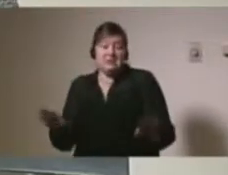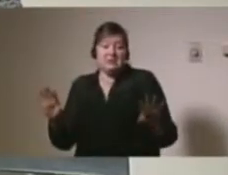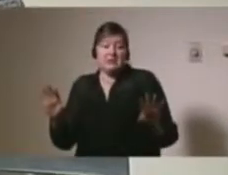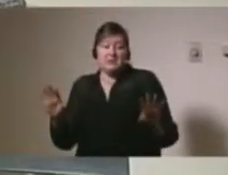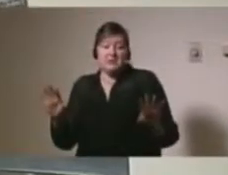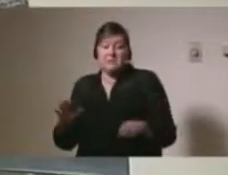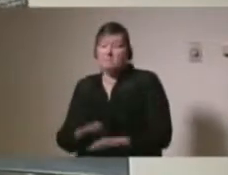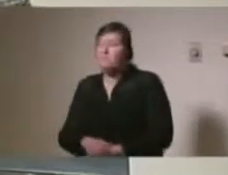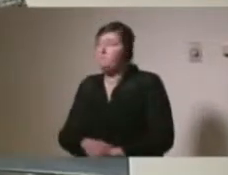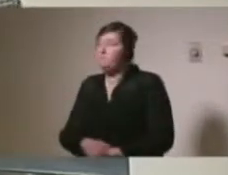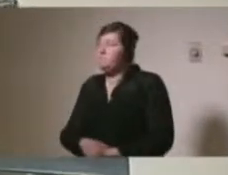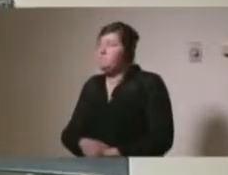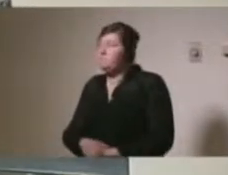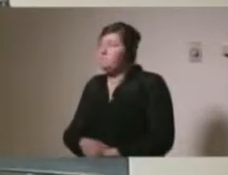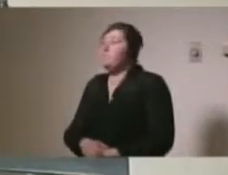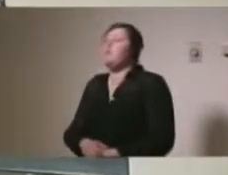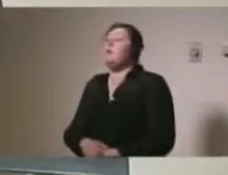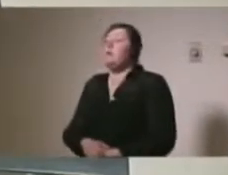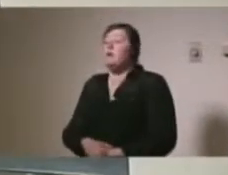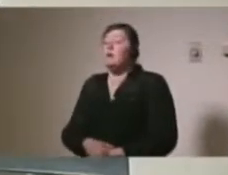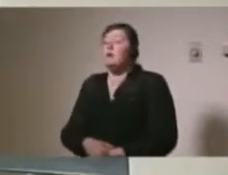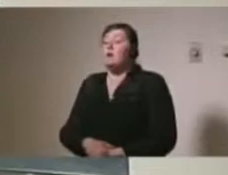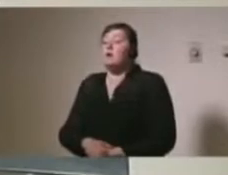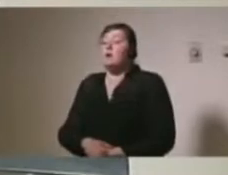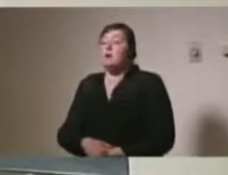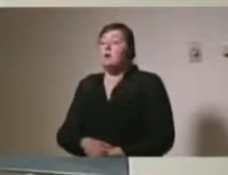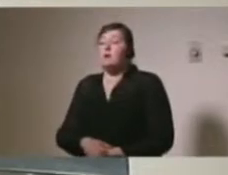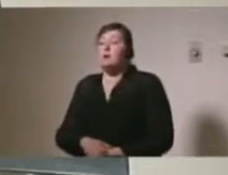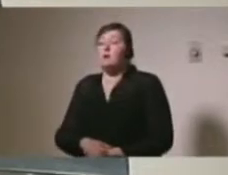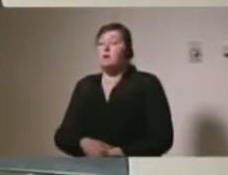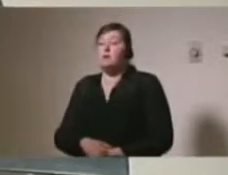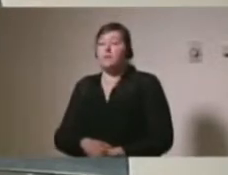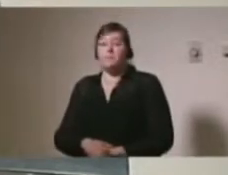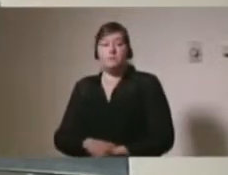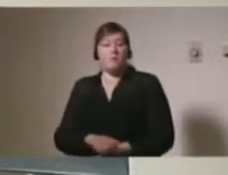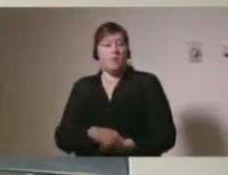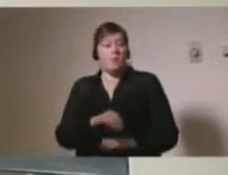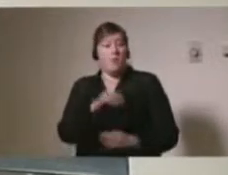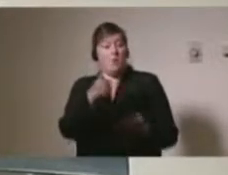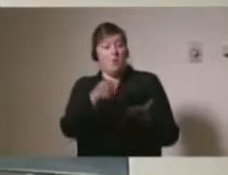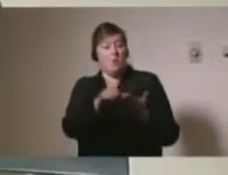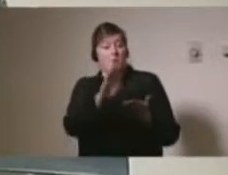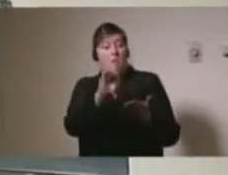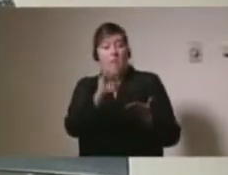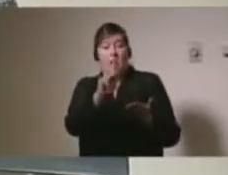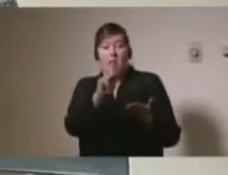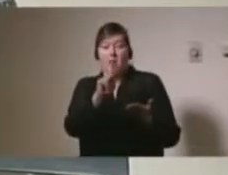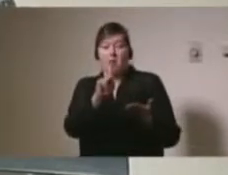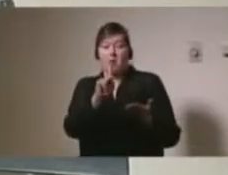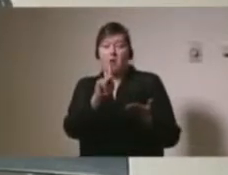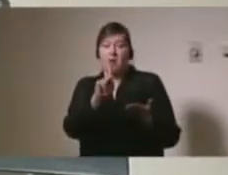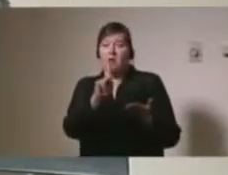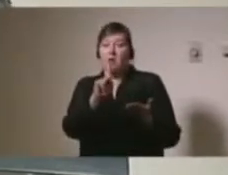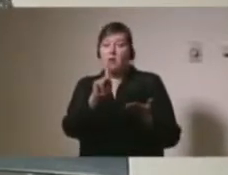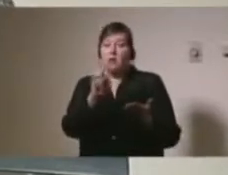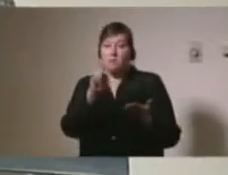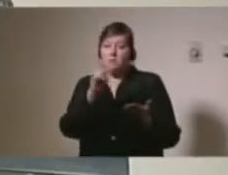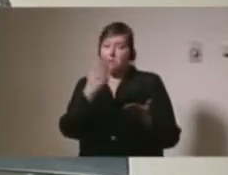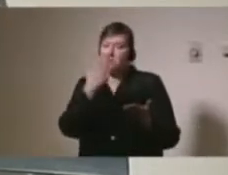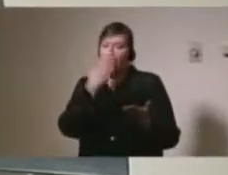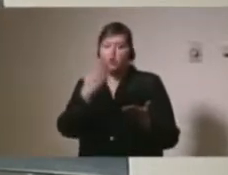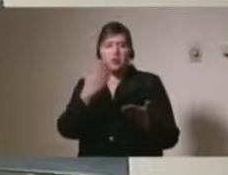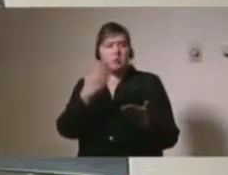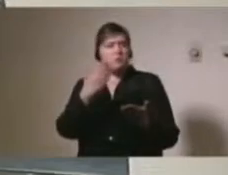The creation of a postal bank, I think it's a very good solution. And I think it's